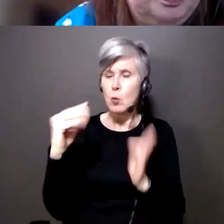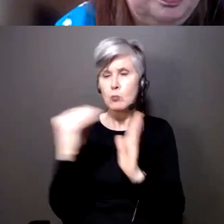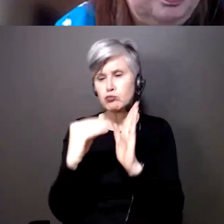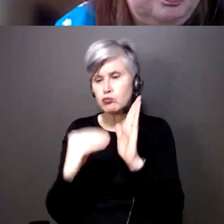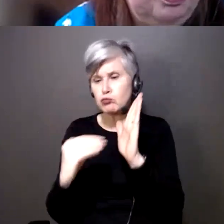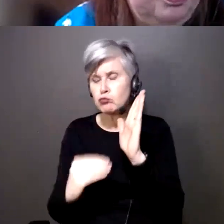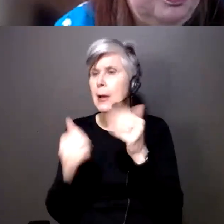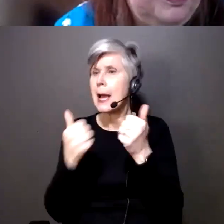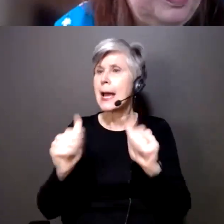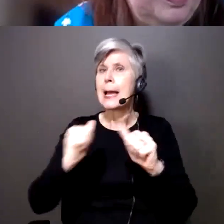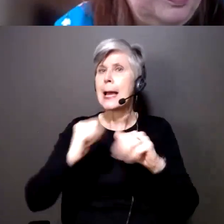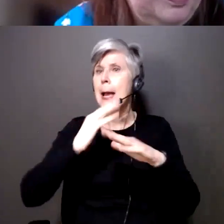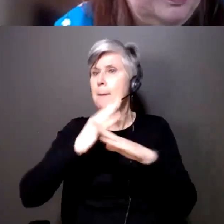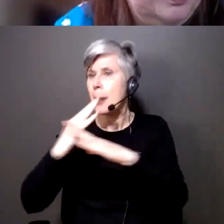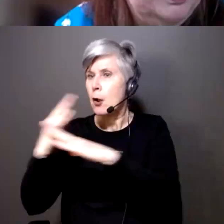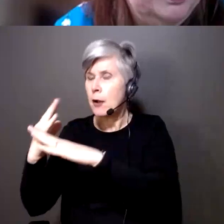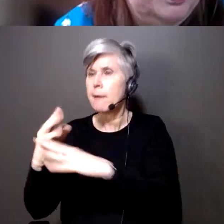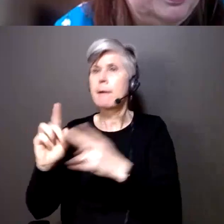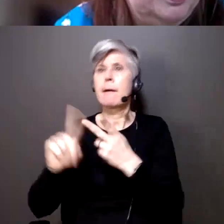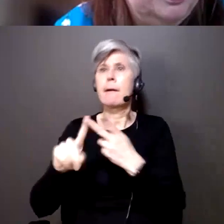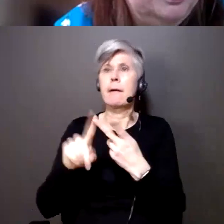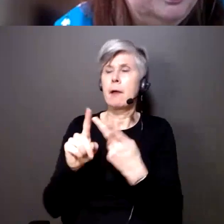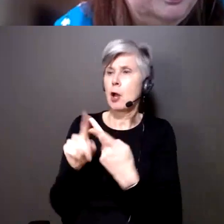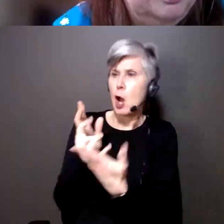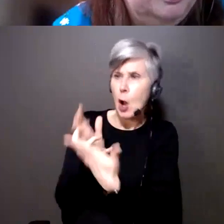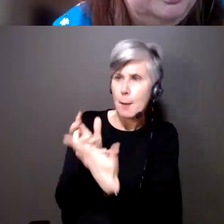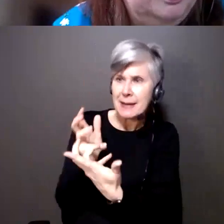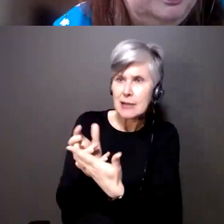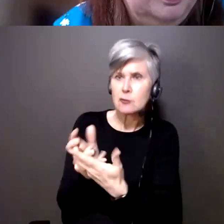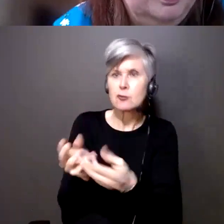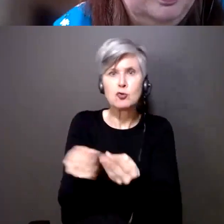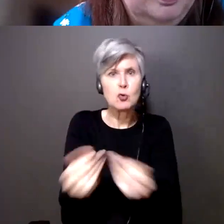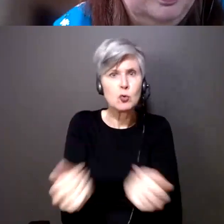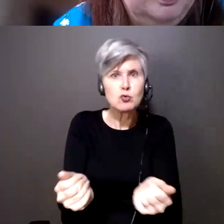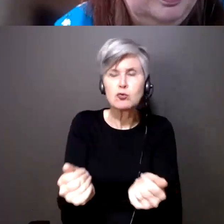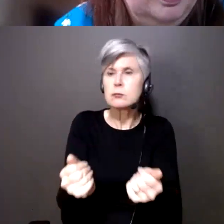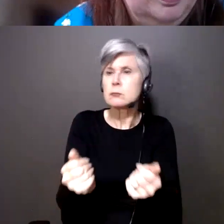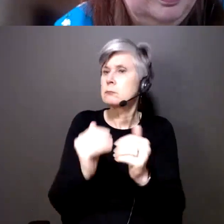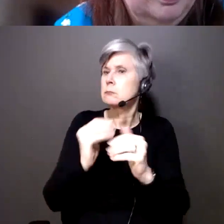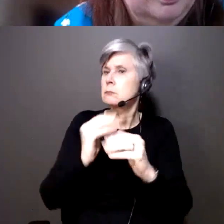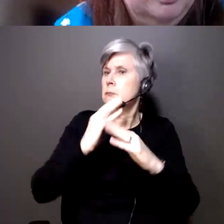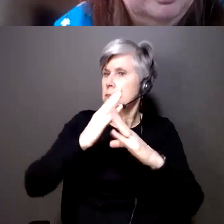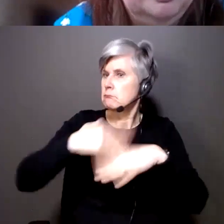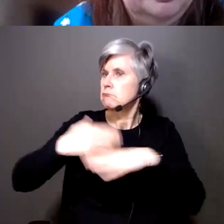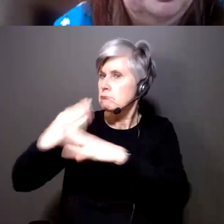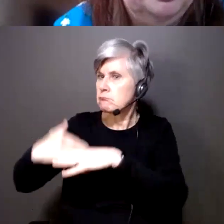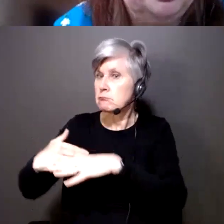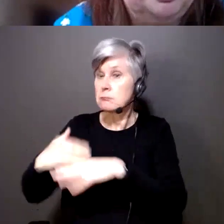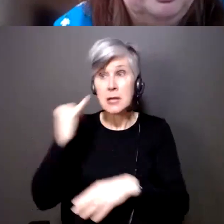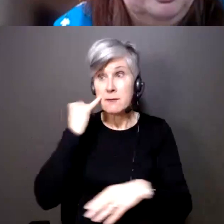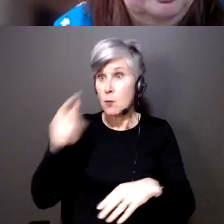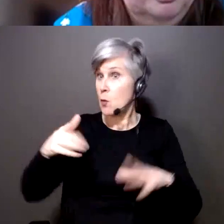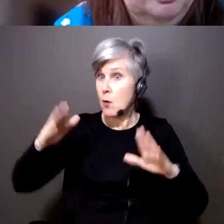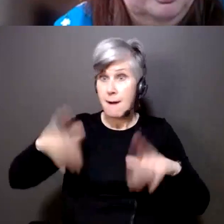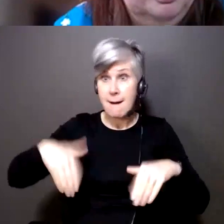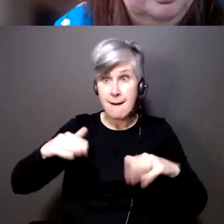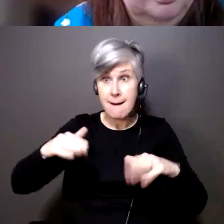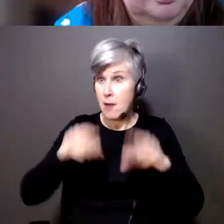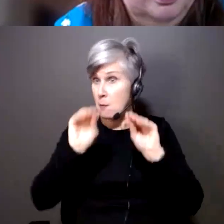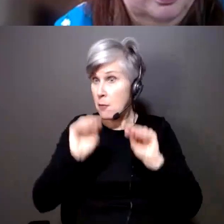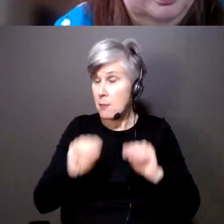solutions. If you need to and haven't already, I'd encourage you to complete the passport to help make the work environment as welcoming as possible for